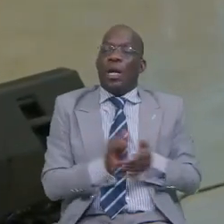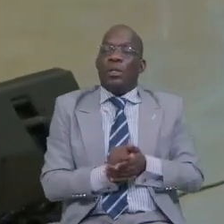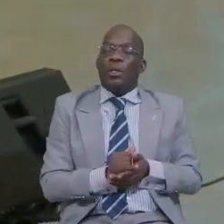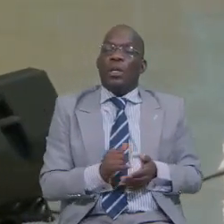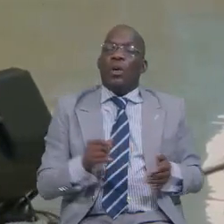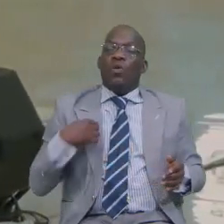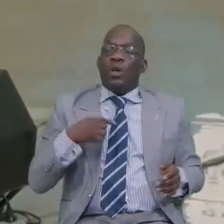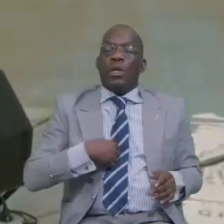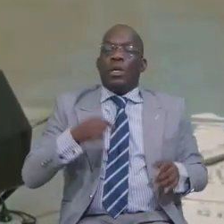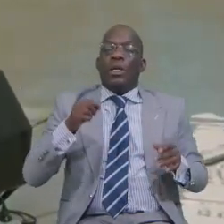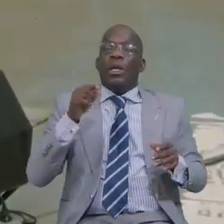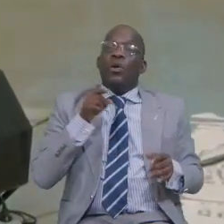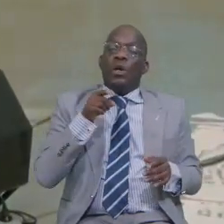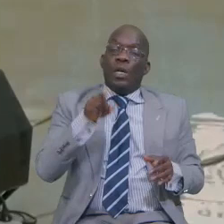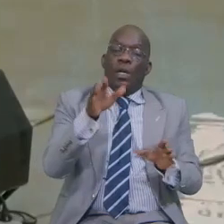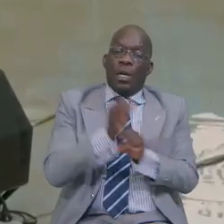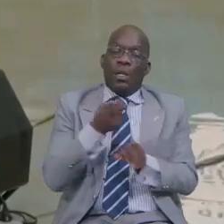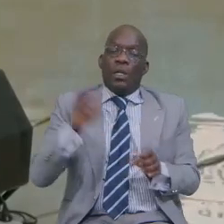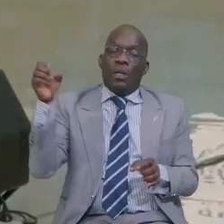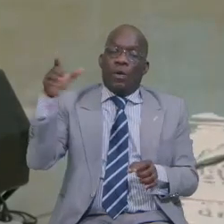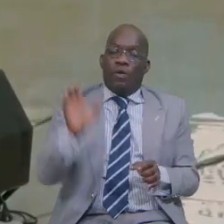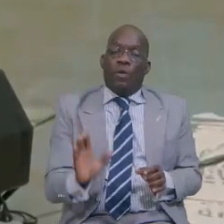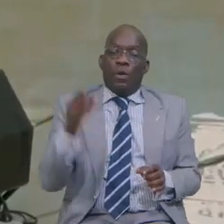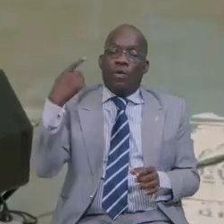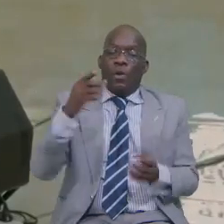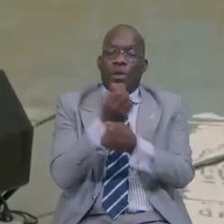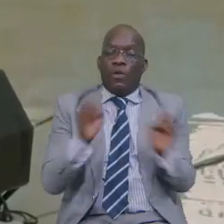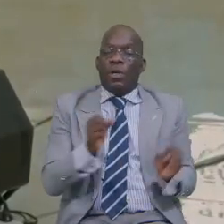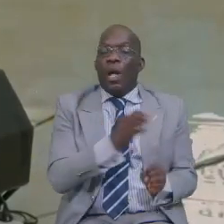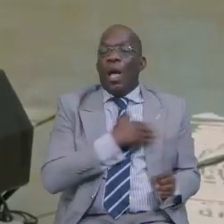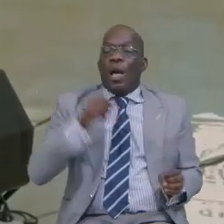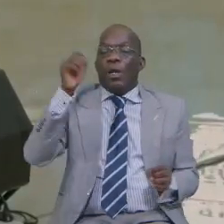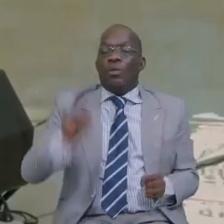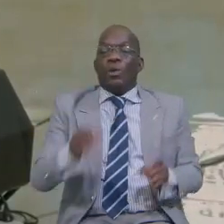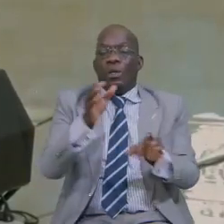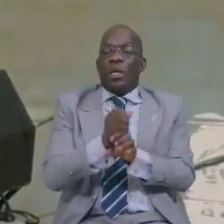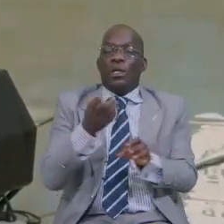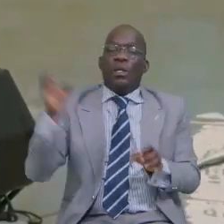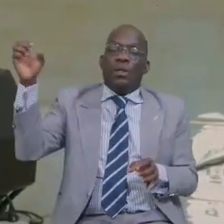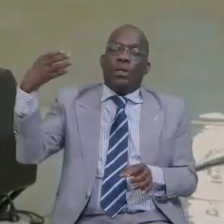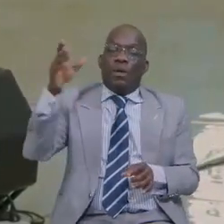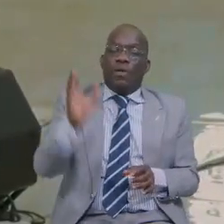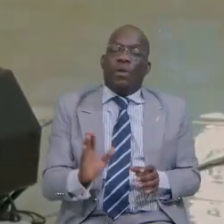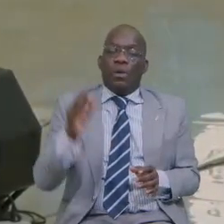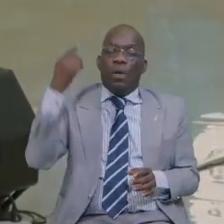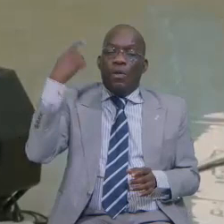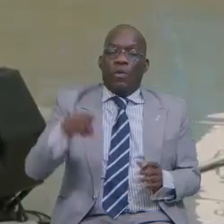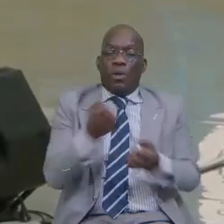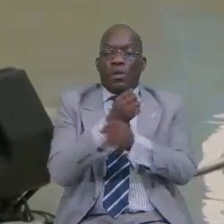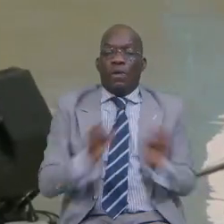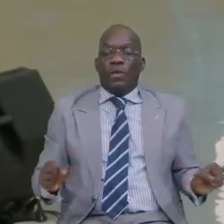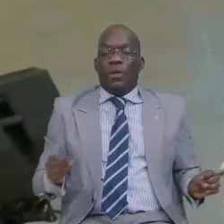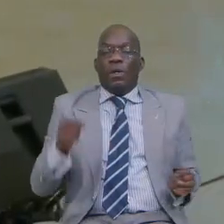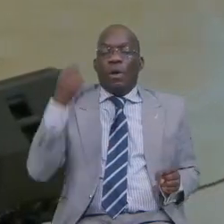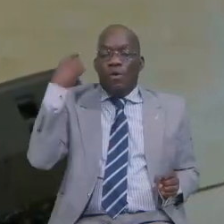there. He must get the grace of God for service. And it's the service of saving soul for a